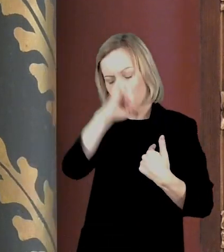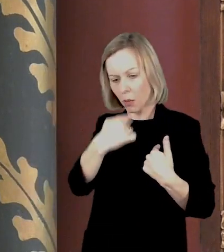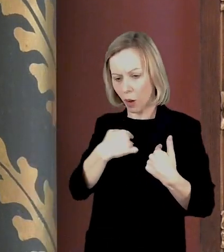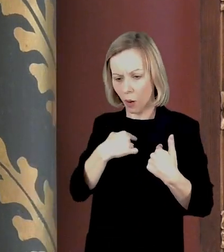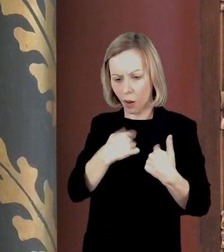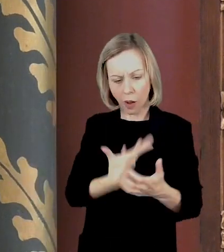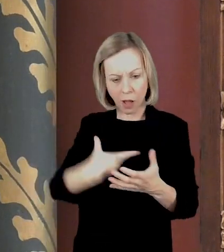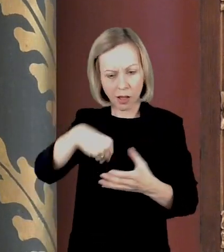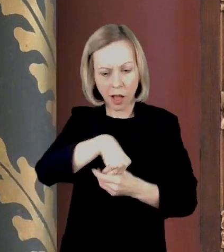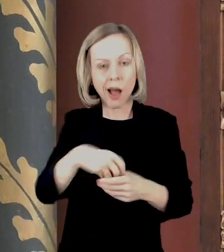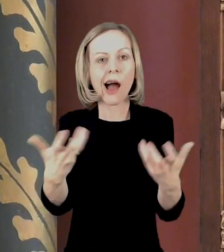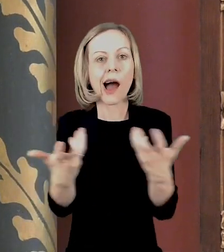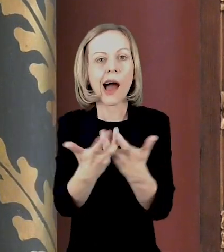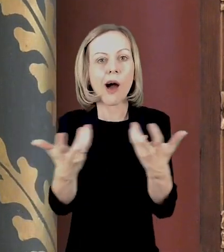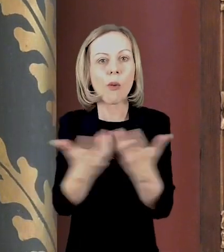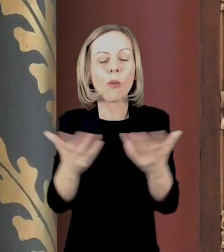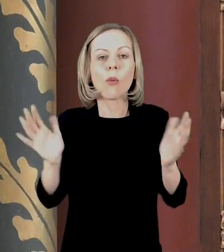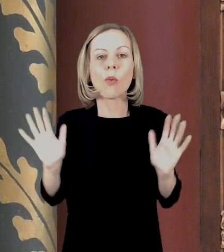all lived.